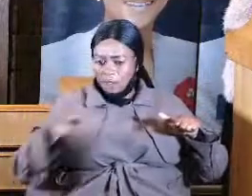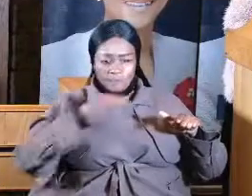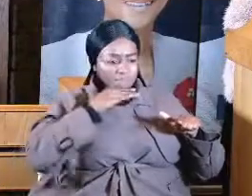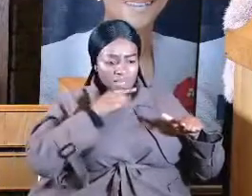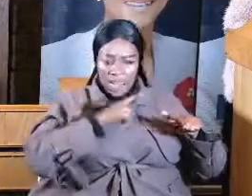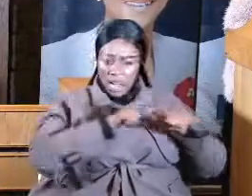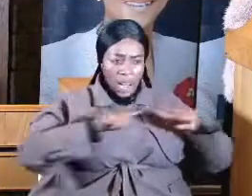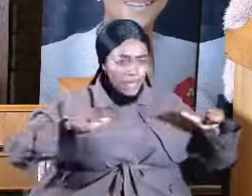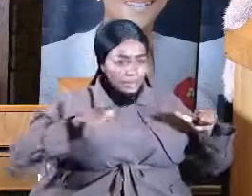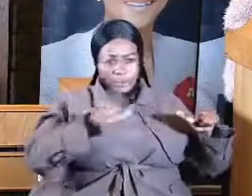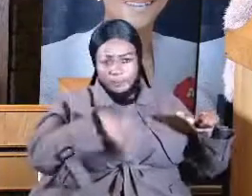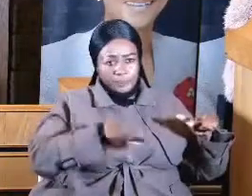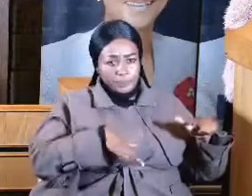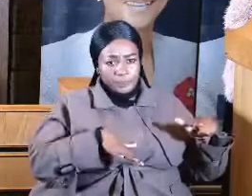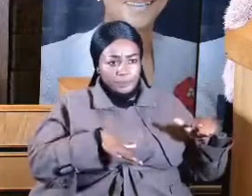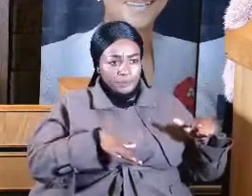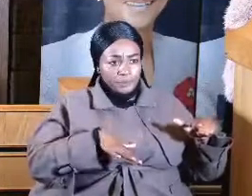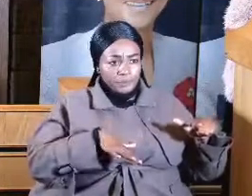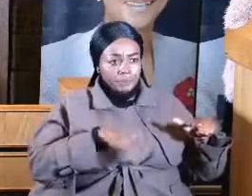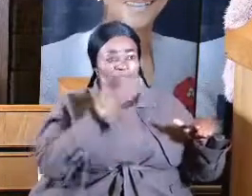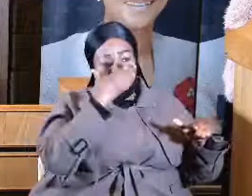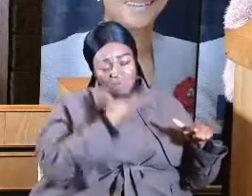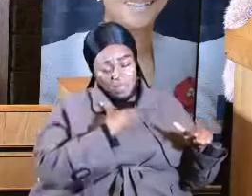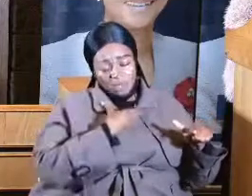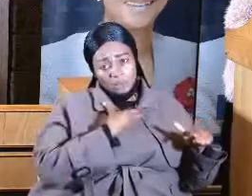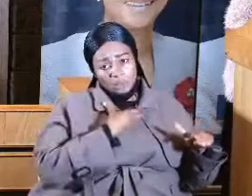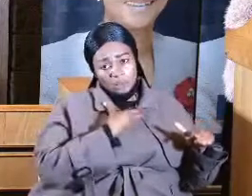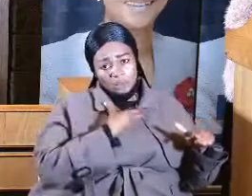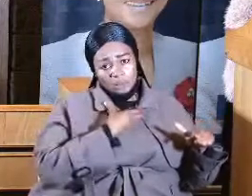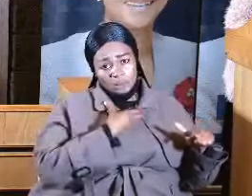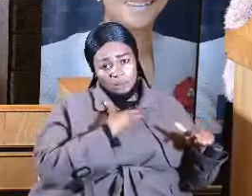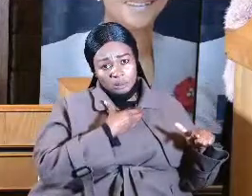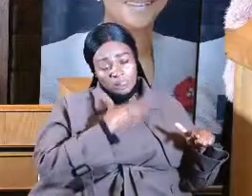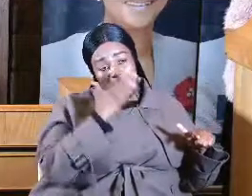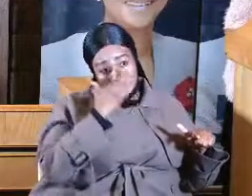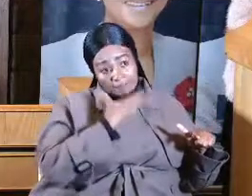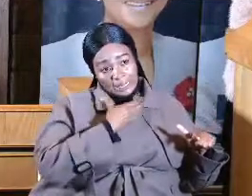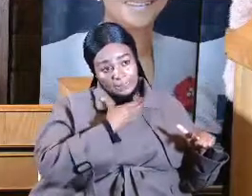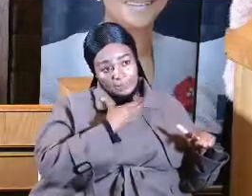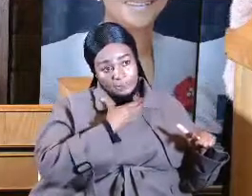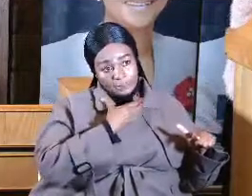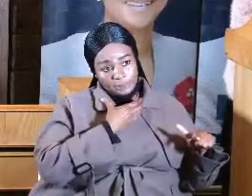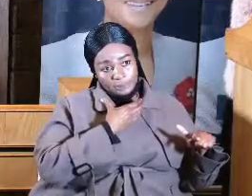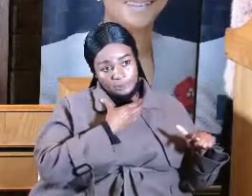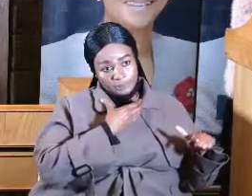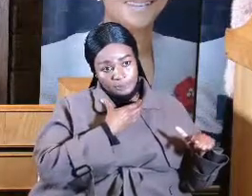have land. It's sad. It's really sad.